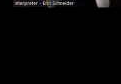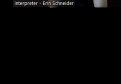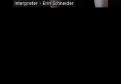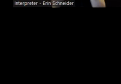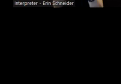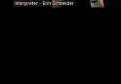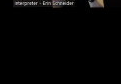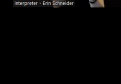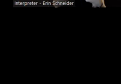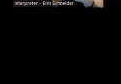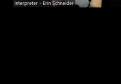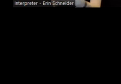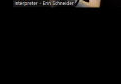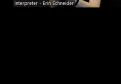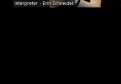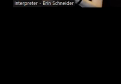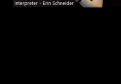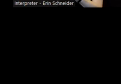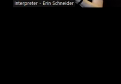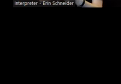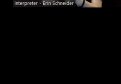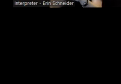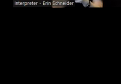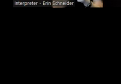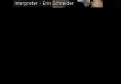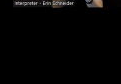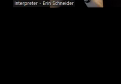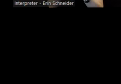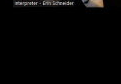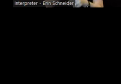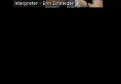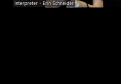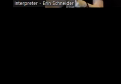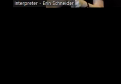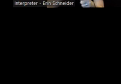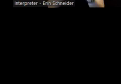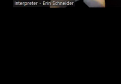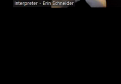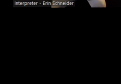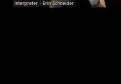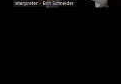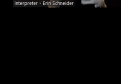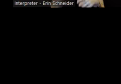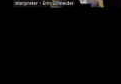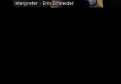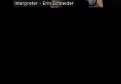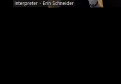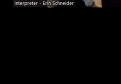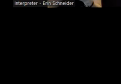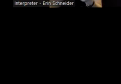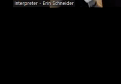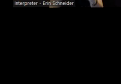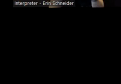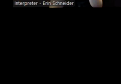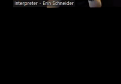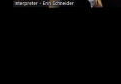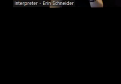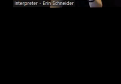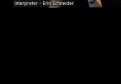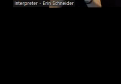during COVID and remote. As we came out, again, we had to switch. And right now, I